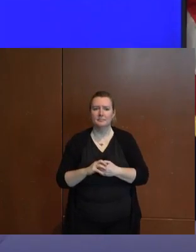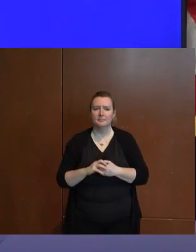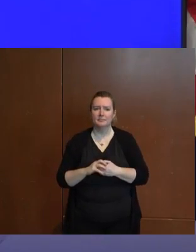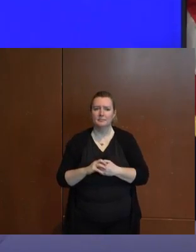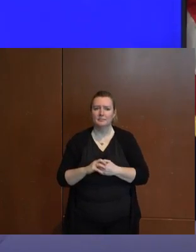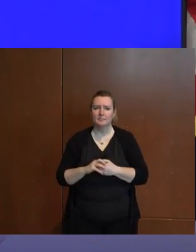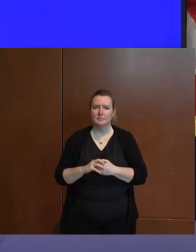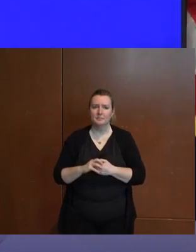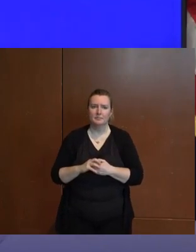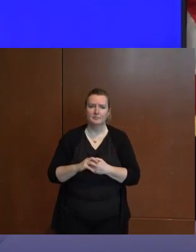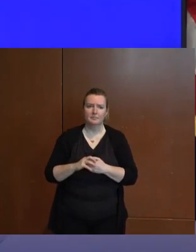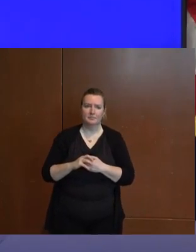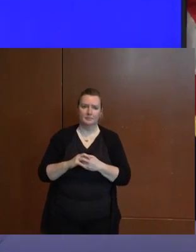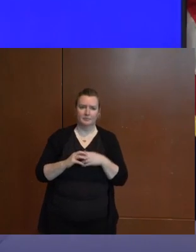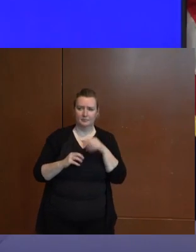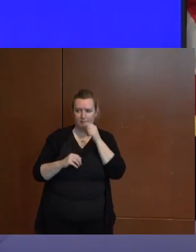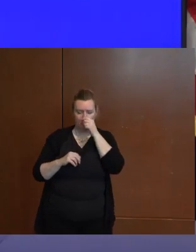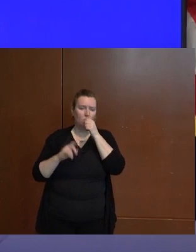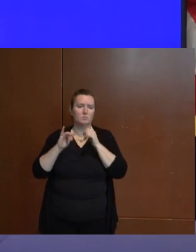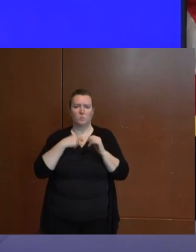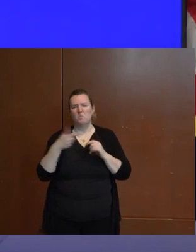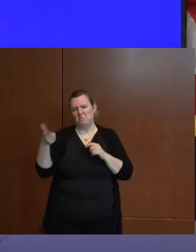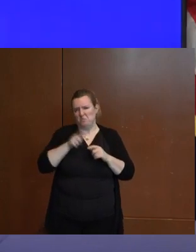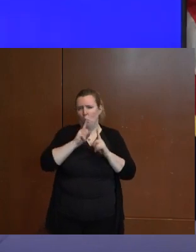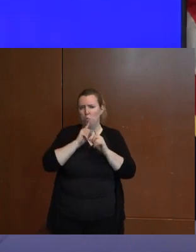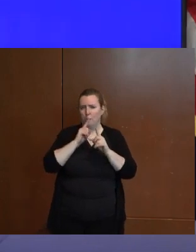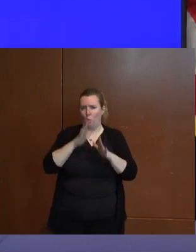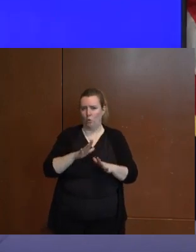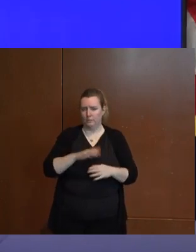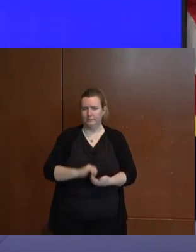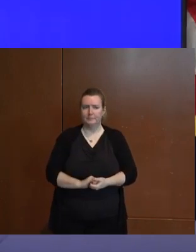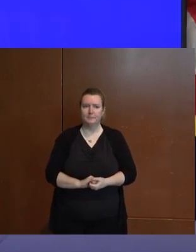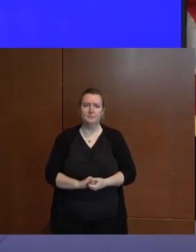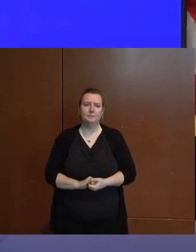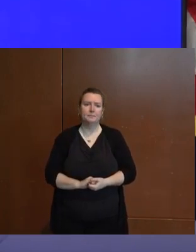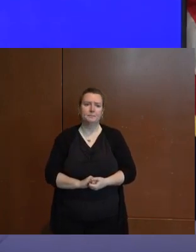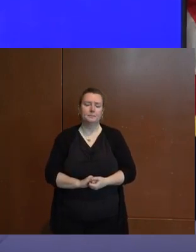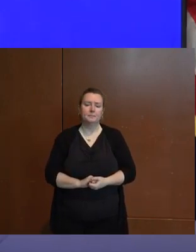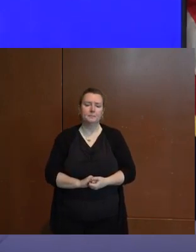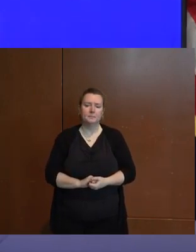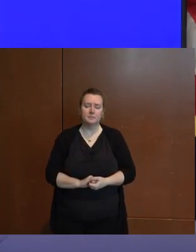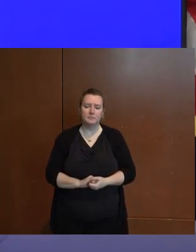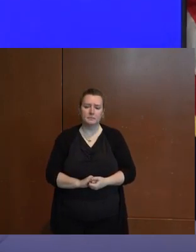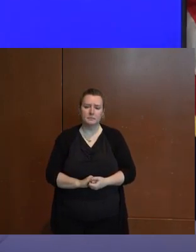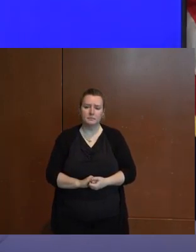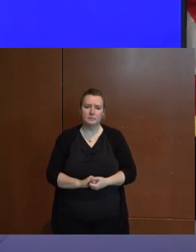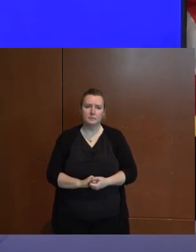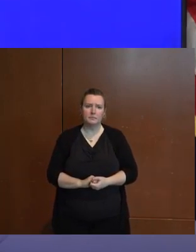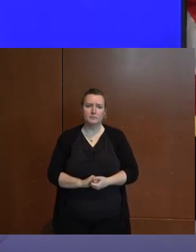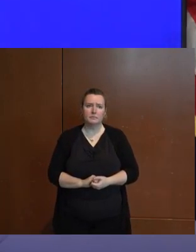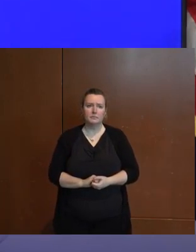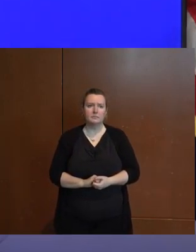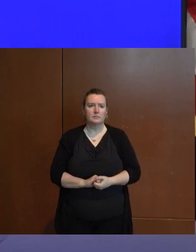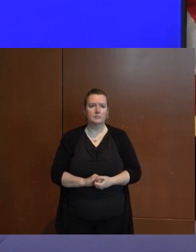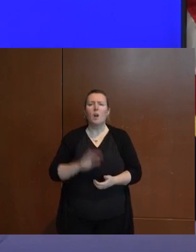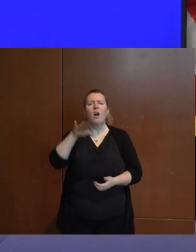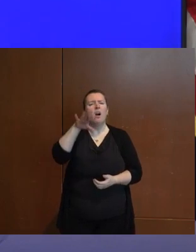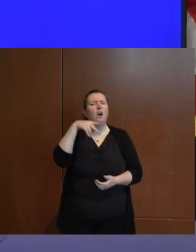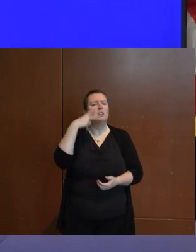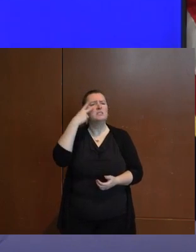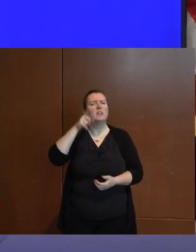COVID across the globe, we've seen photos and video of other nations disinfecting public spaces. Is there any plans for that